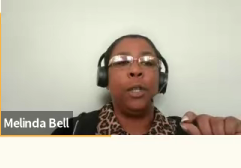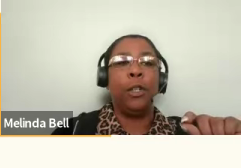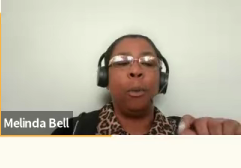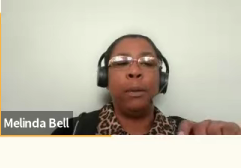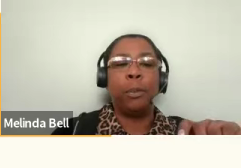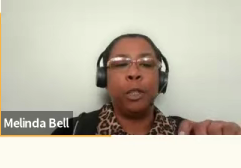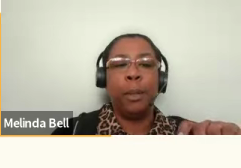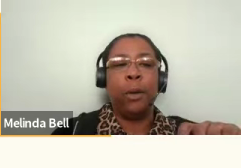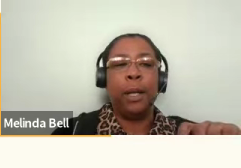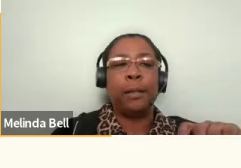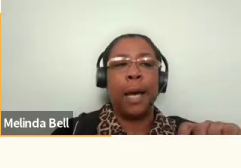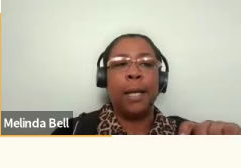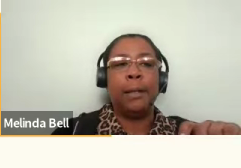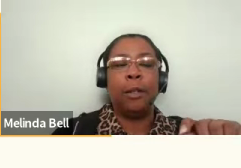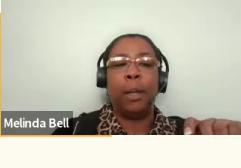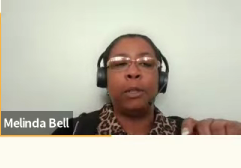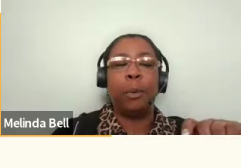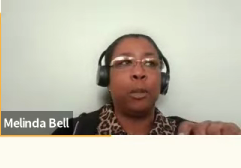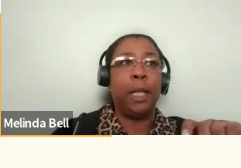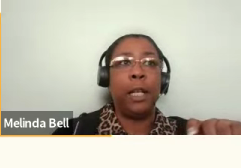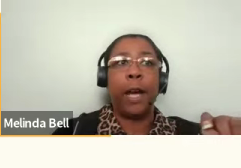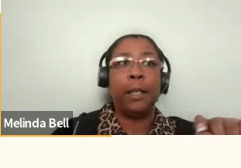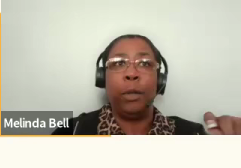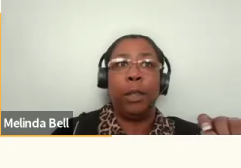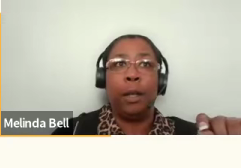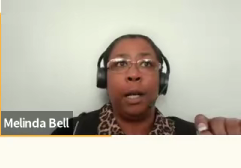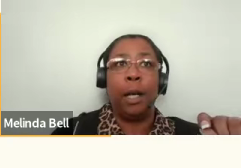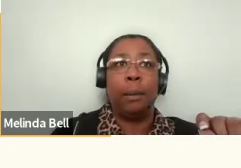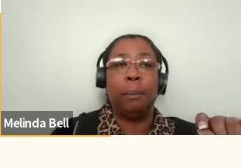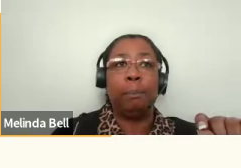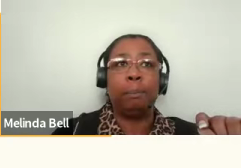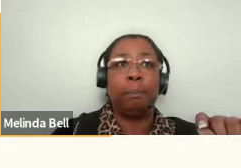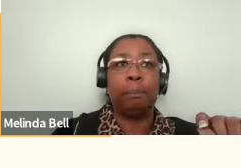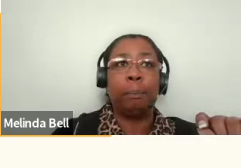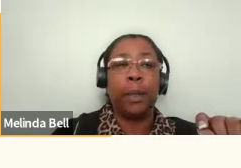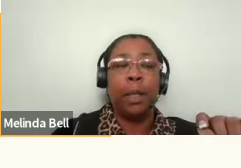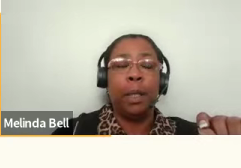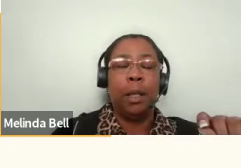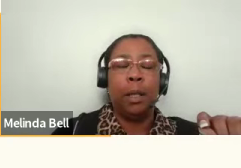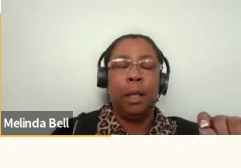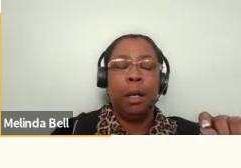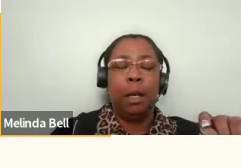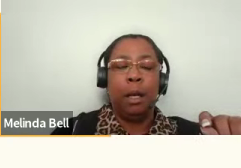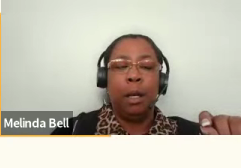So nobody was supposed to be going outside. Nobody was supposed to be interacting with,